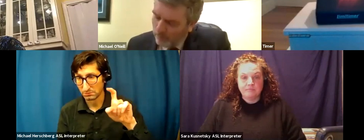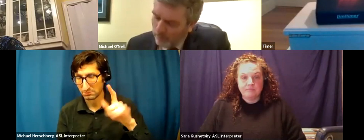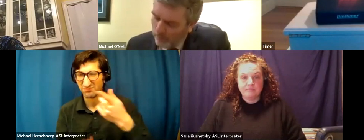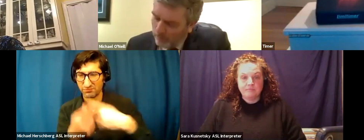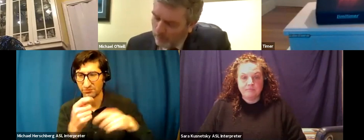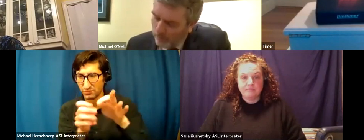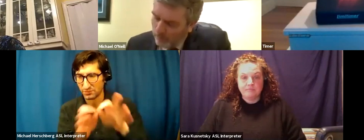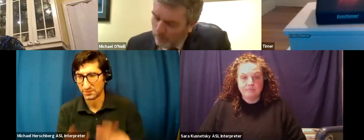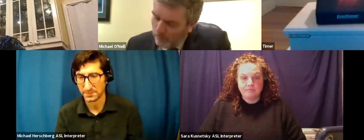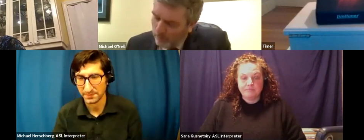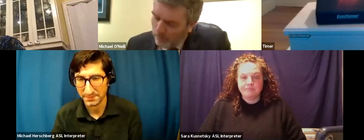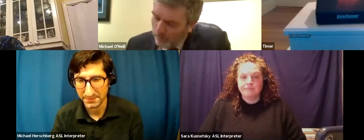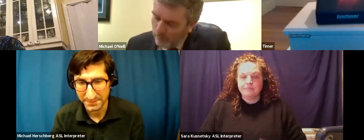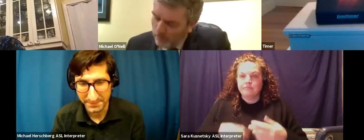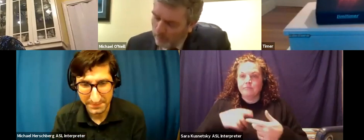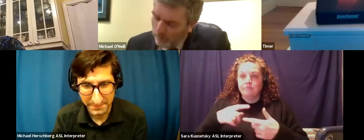Nicole Riley?